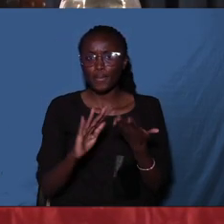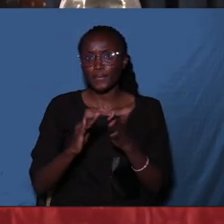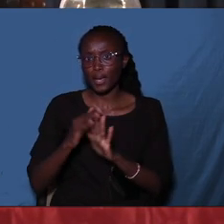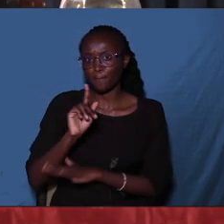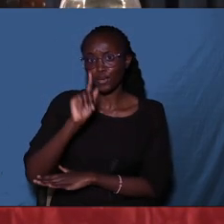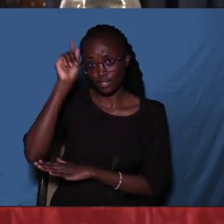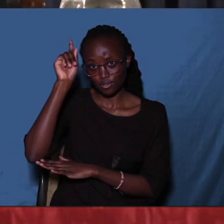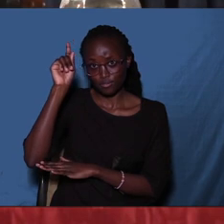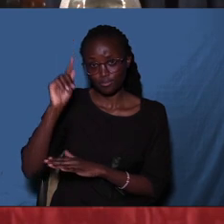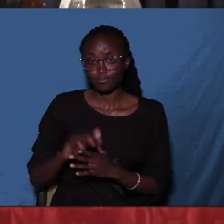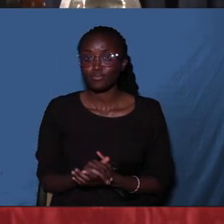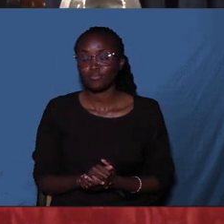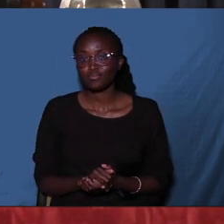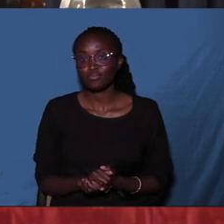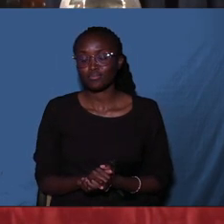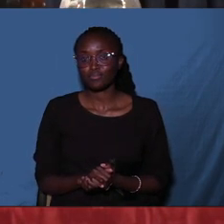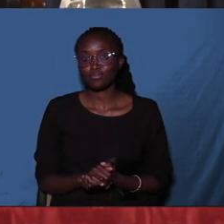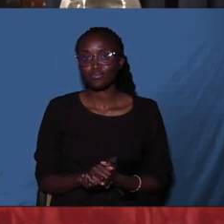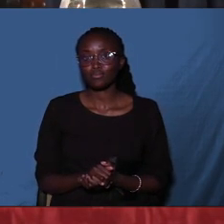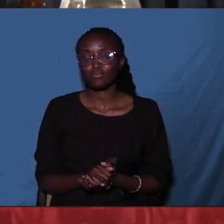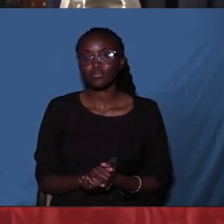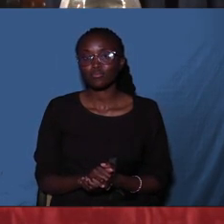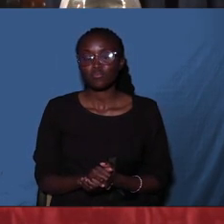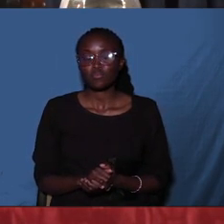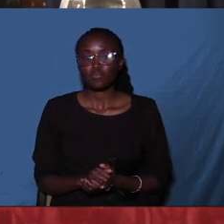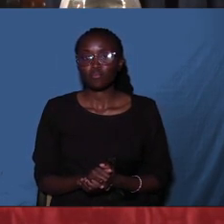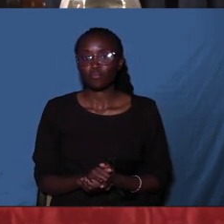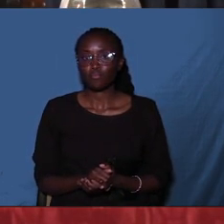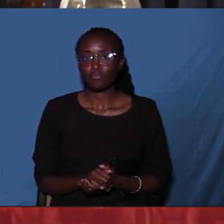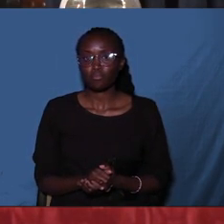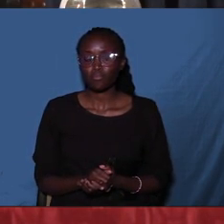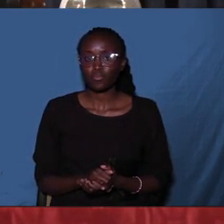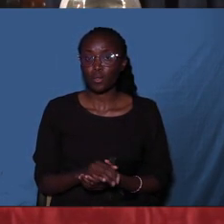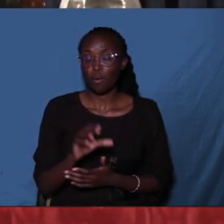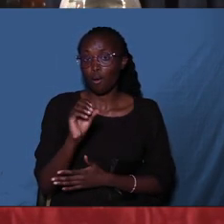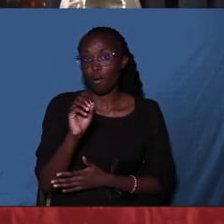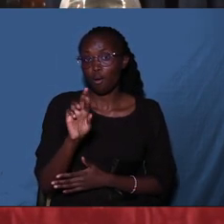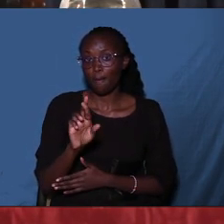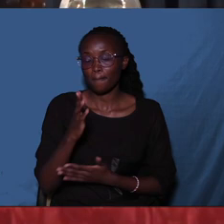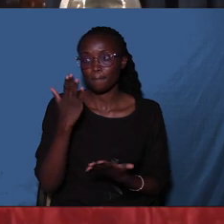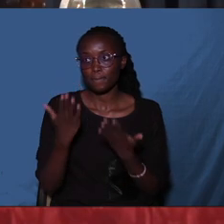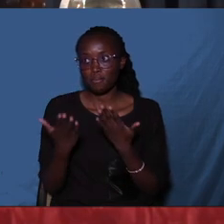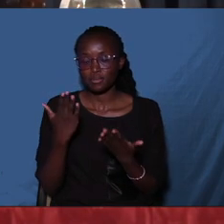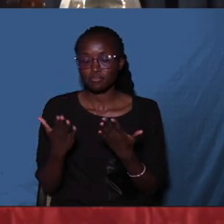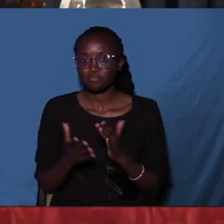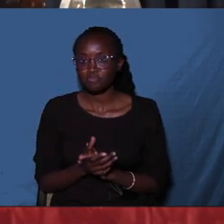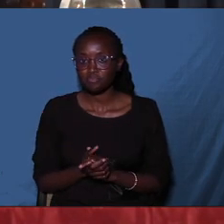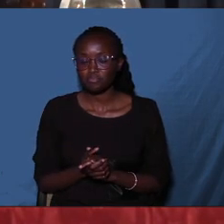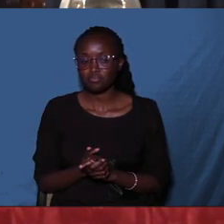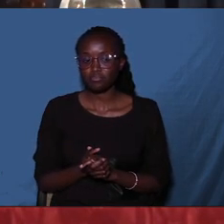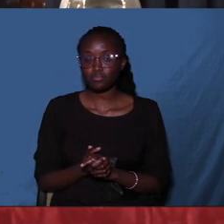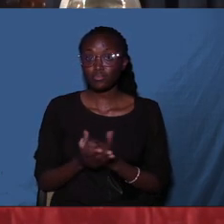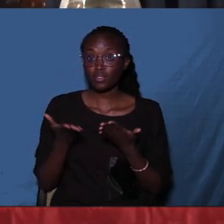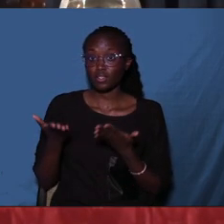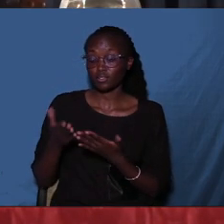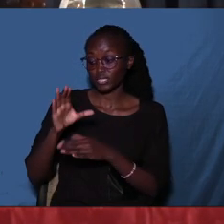home, original. When you come to church, duplicate. Or you are in church,